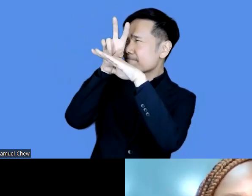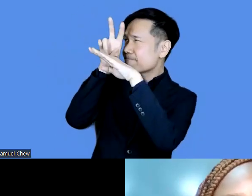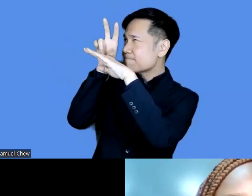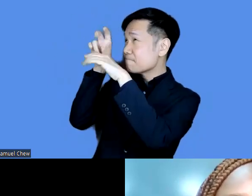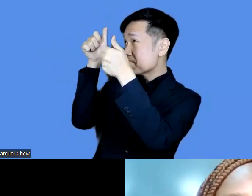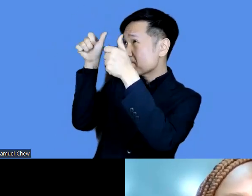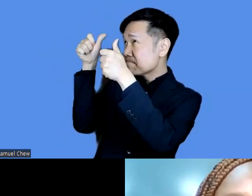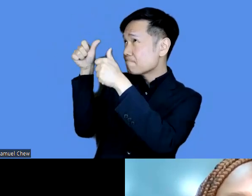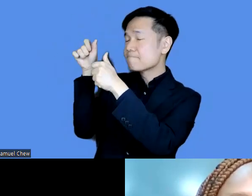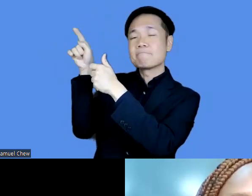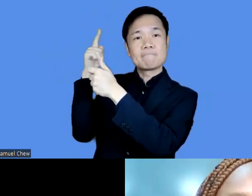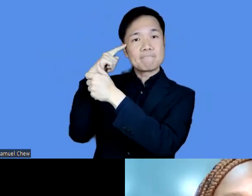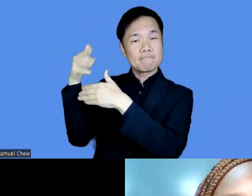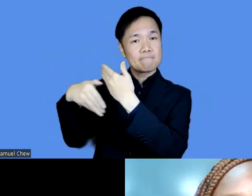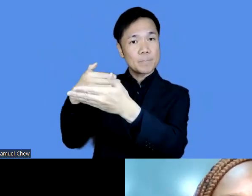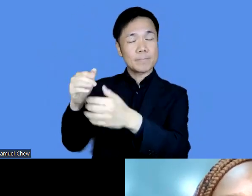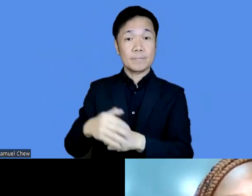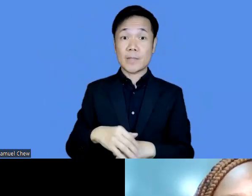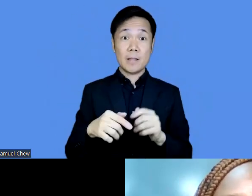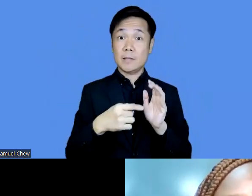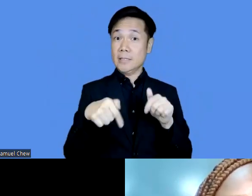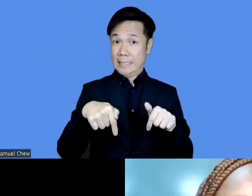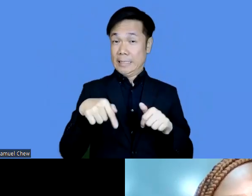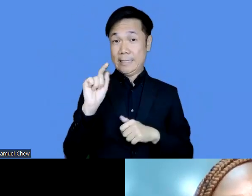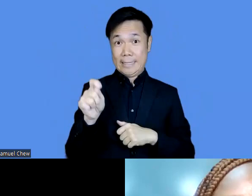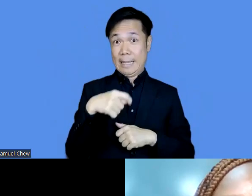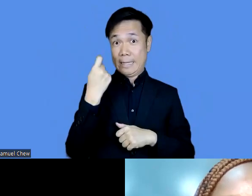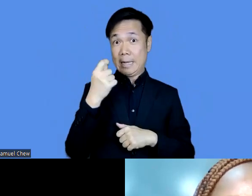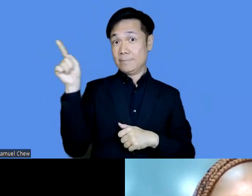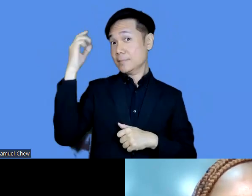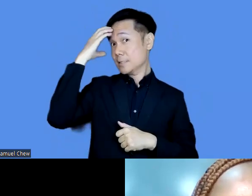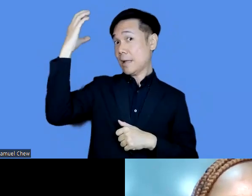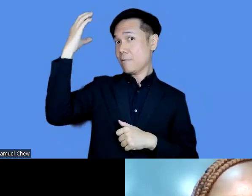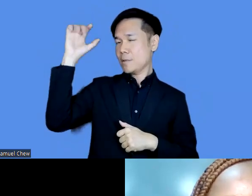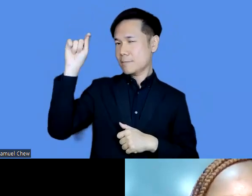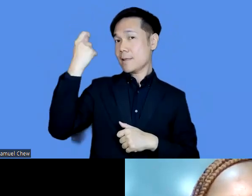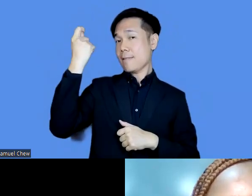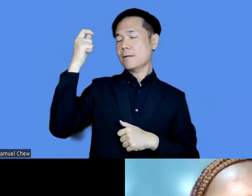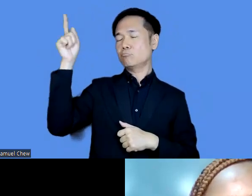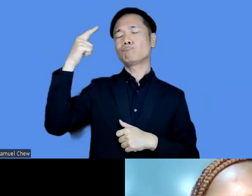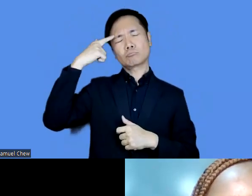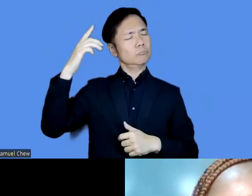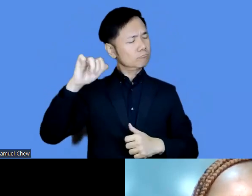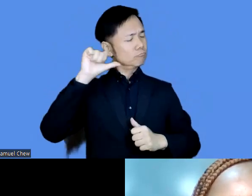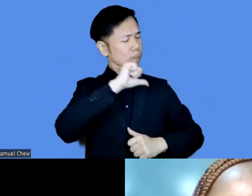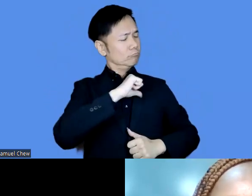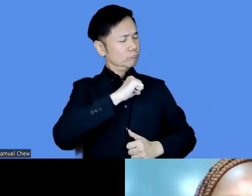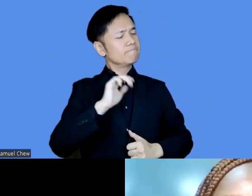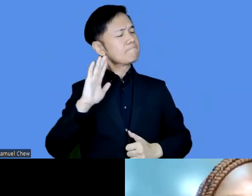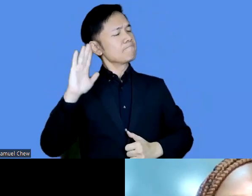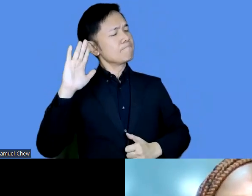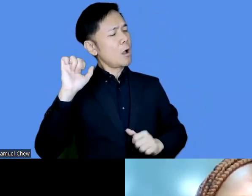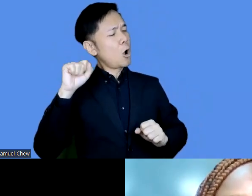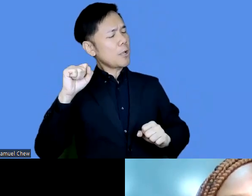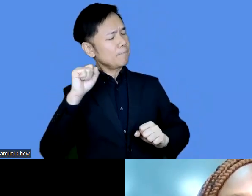disabilities. For example, here in Kenya, our government has made commitments to implement the principles of the Inclusive